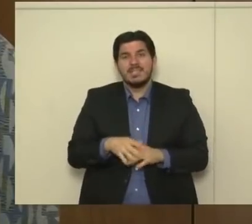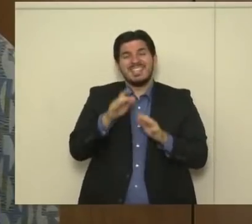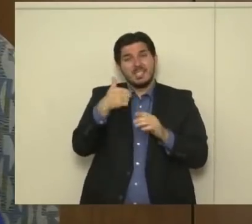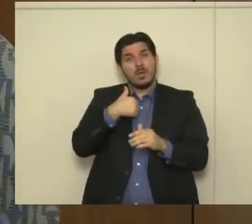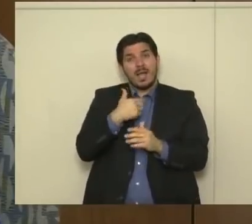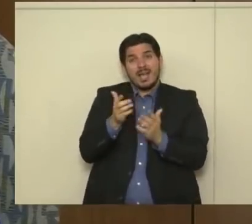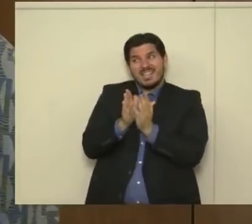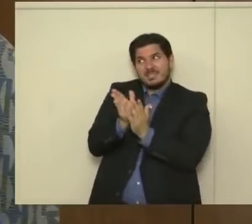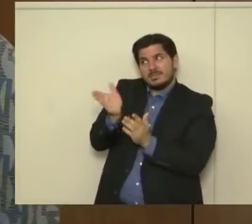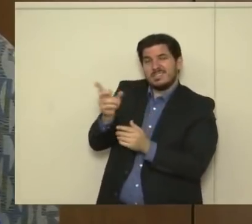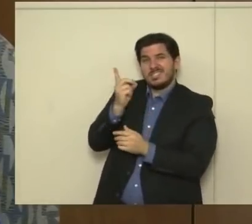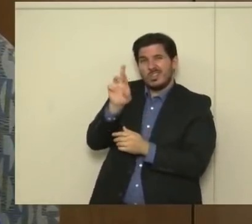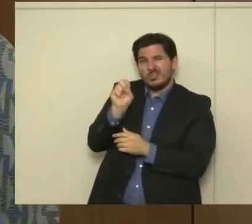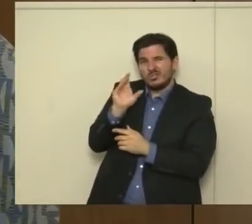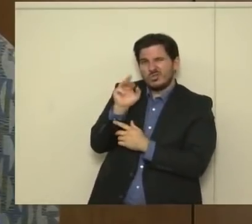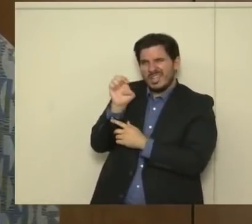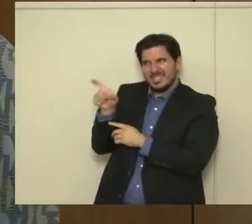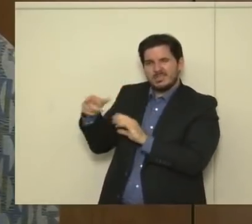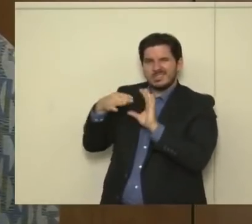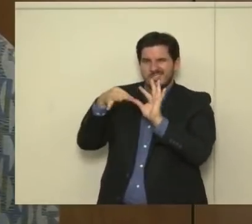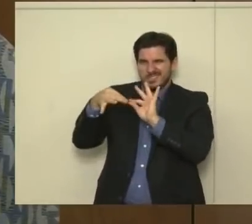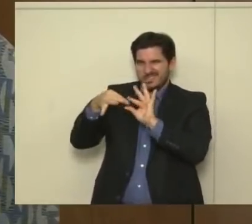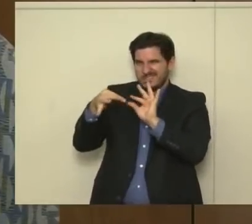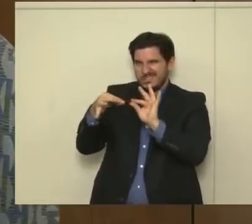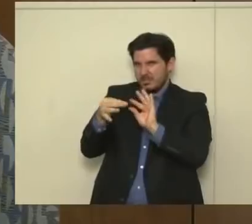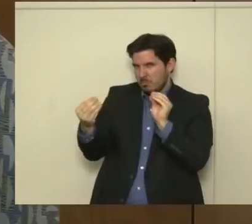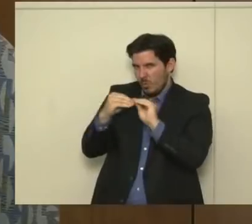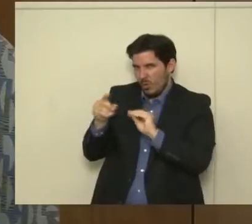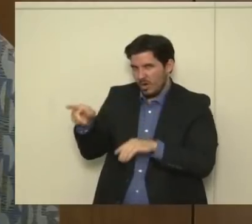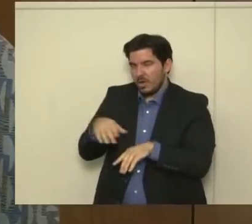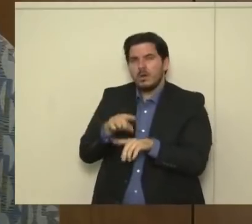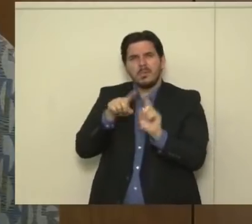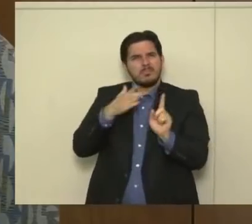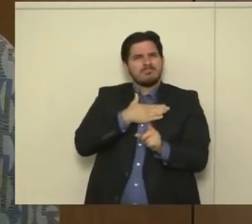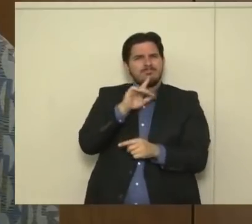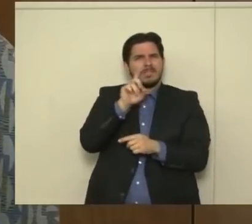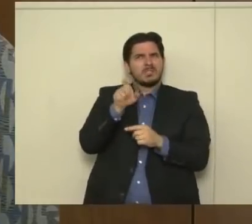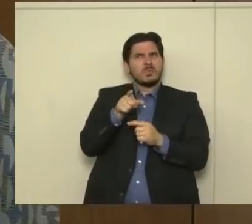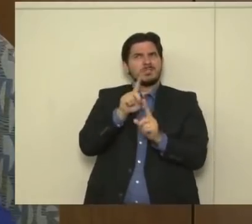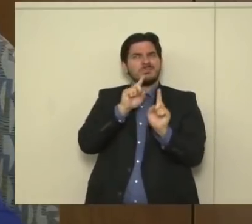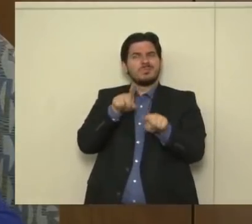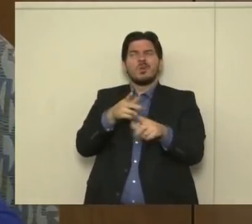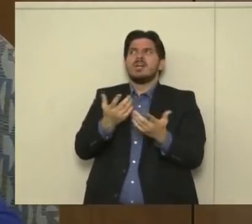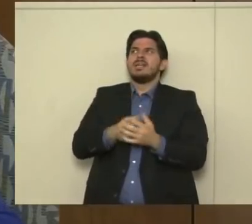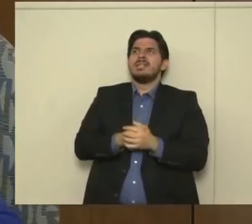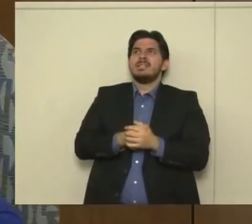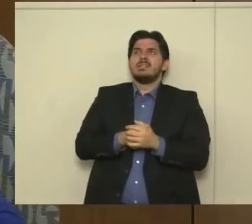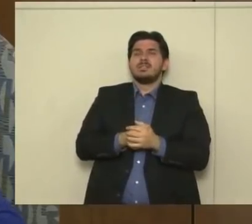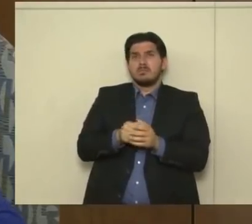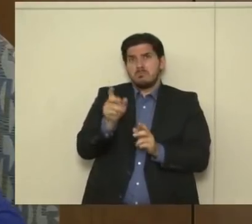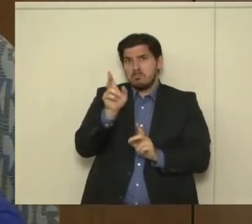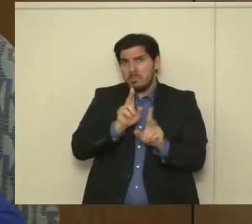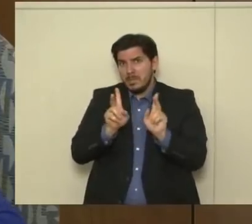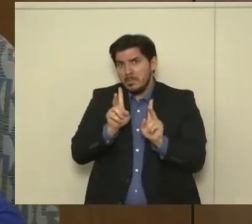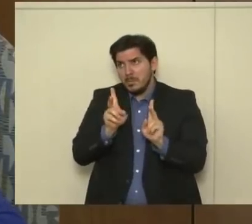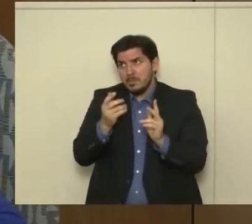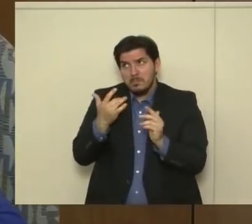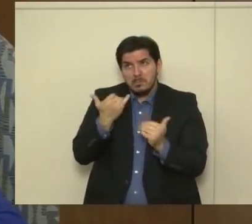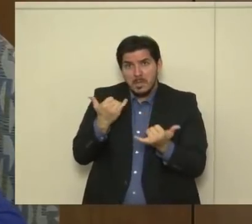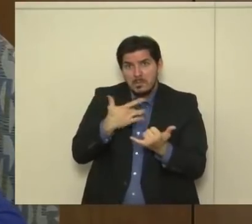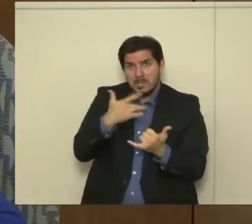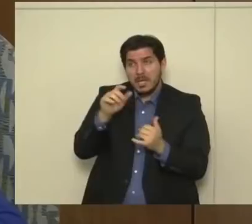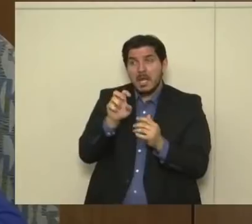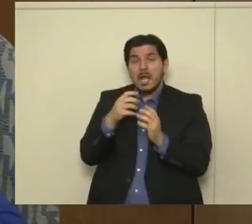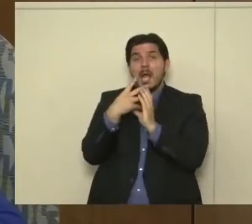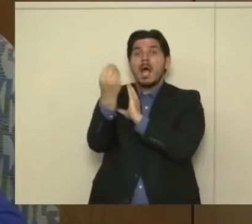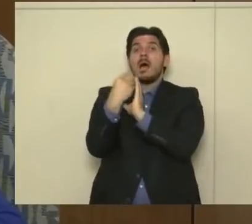more information, are we seeing something? Are people traveling more? Is it getting